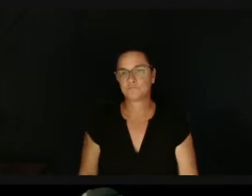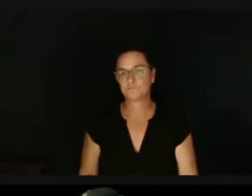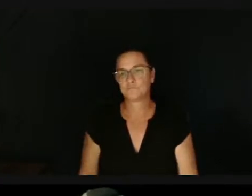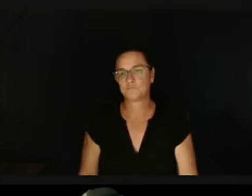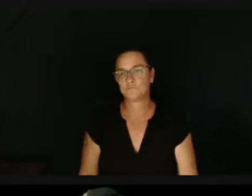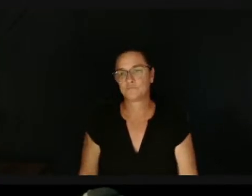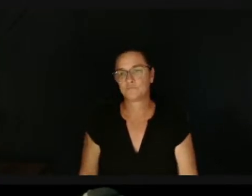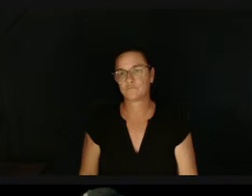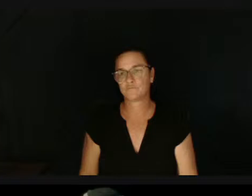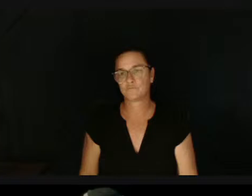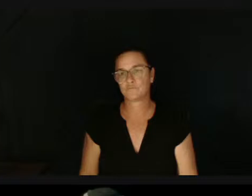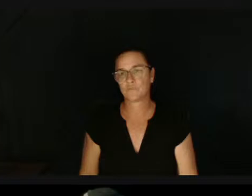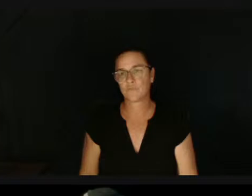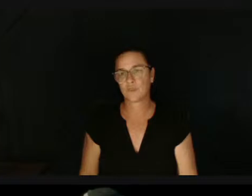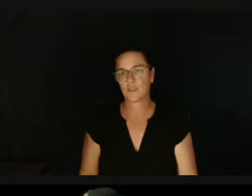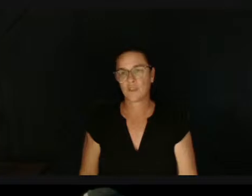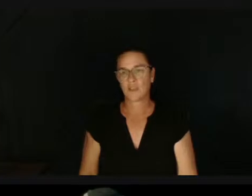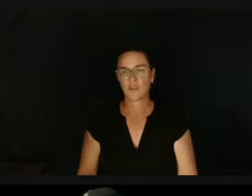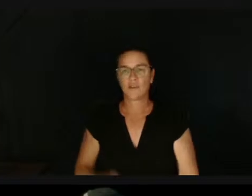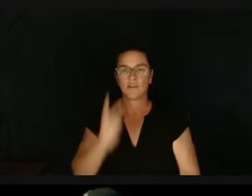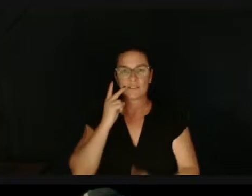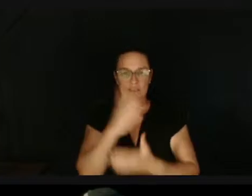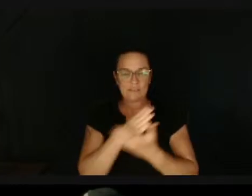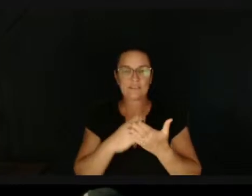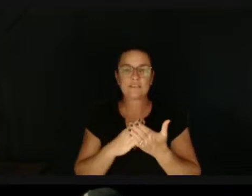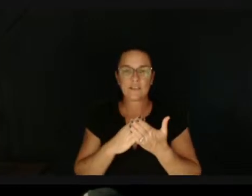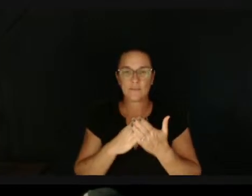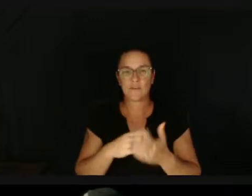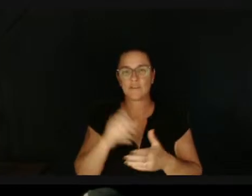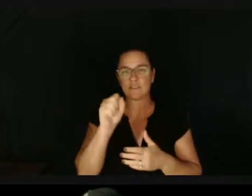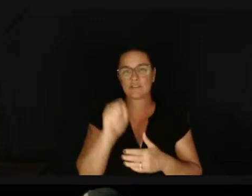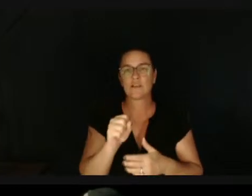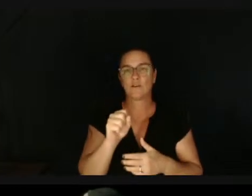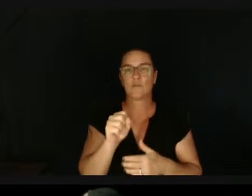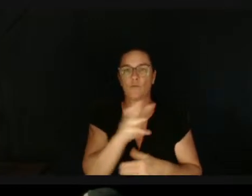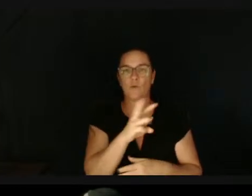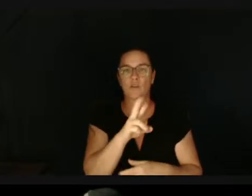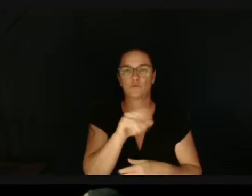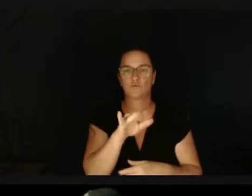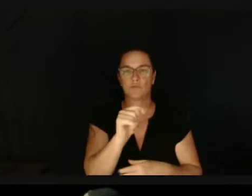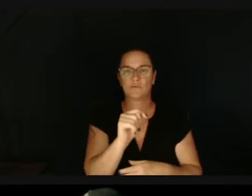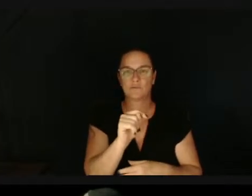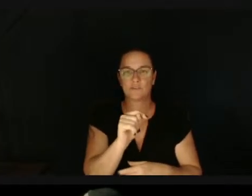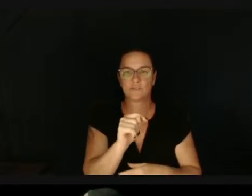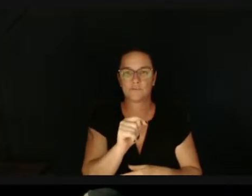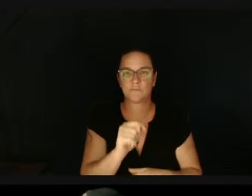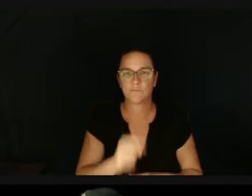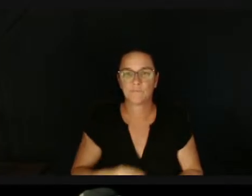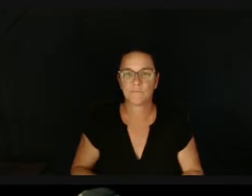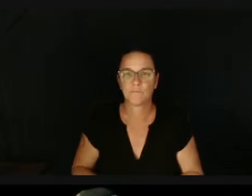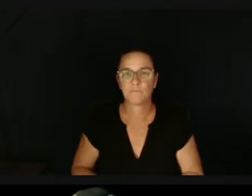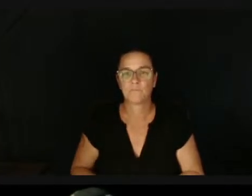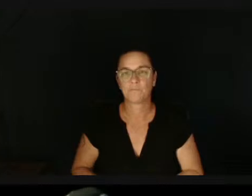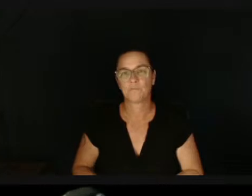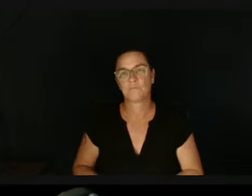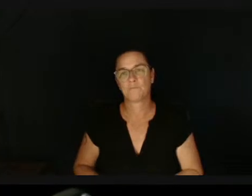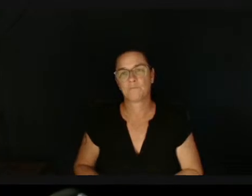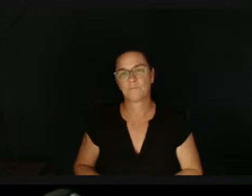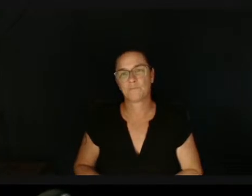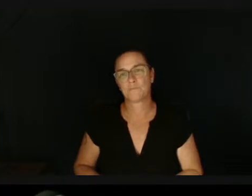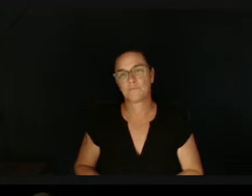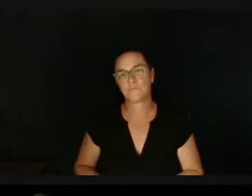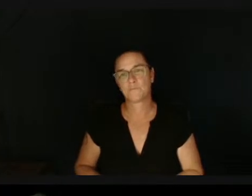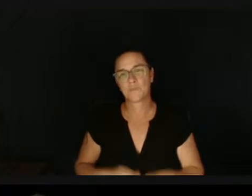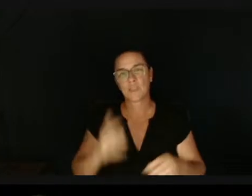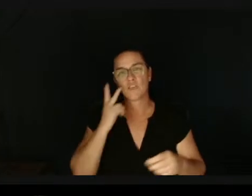as well. And here you see some of those traces of the Southwest Rift where that sign was photographed somewhere in there. You also see